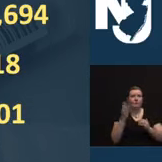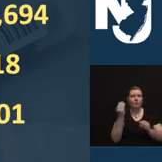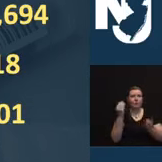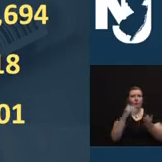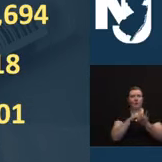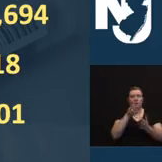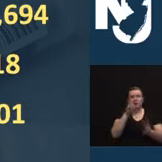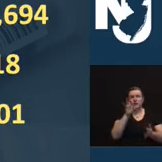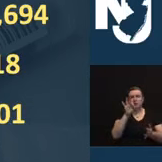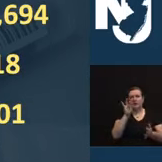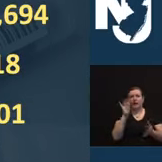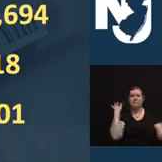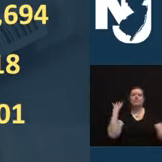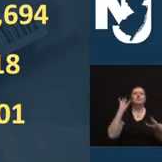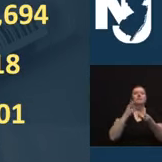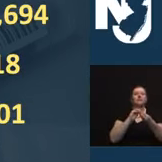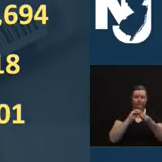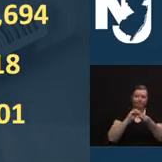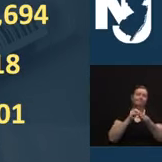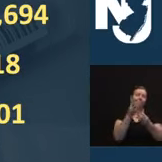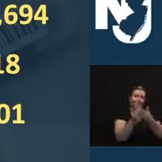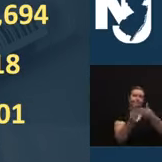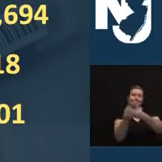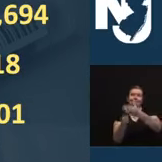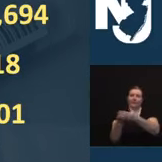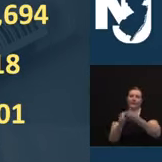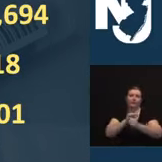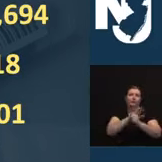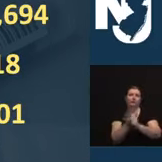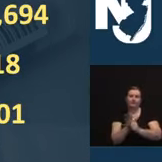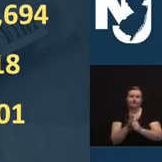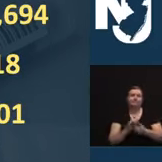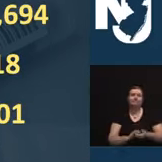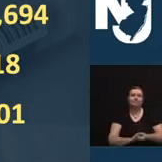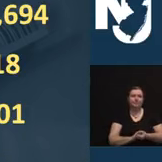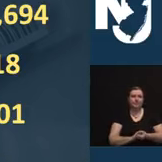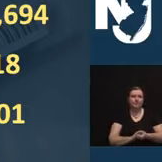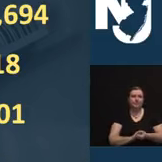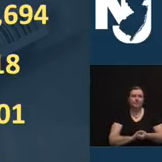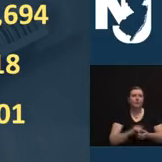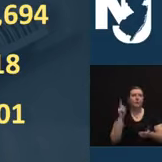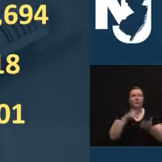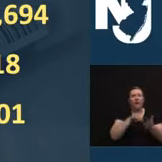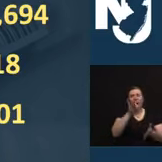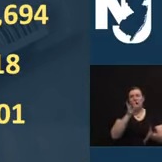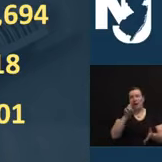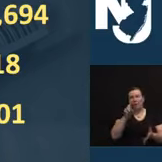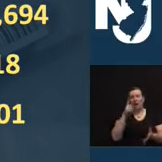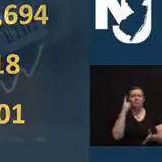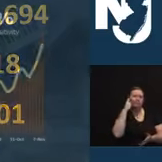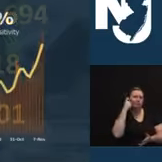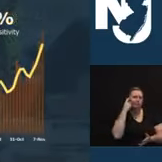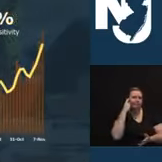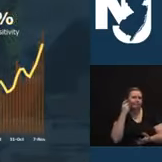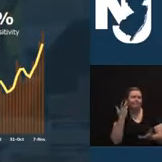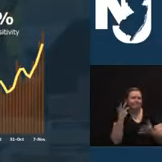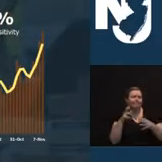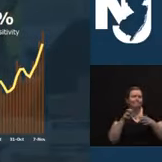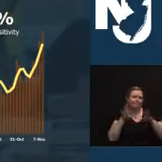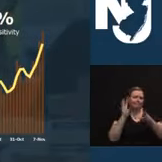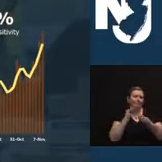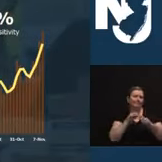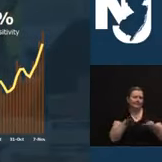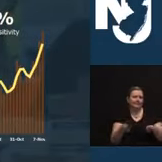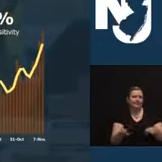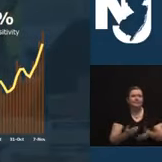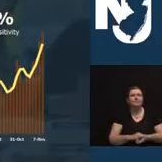14,694 blessed souls lost, with another 1,801 probable deaths. Our positivity rate on tests